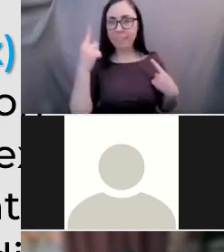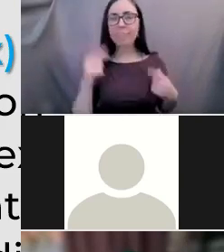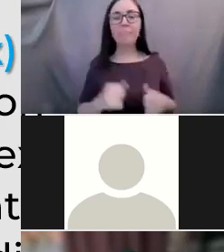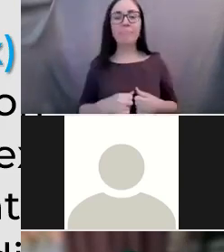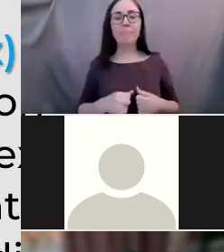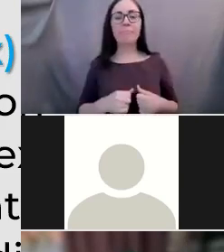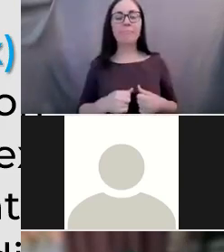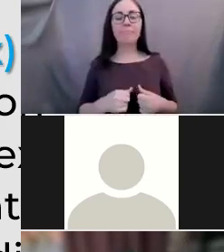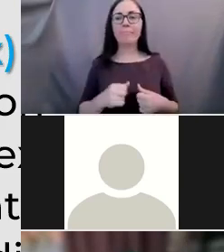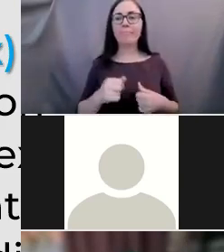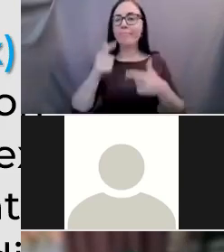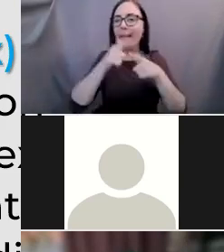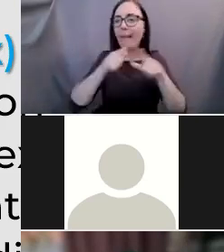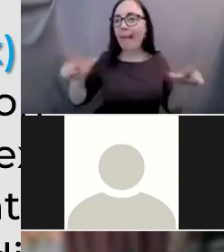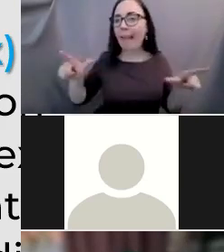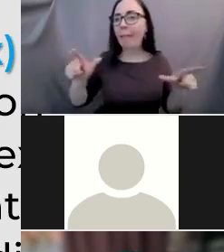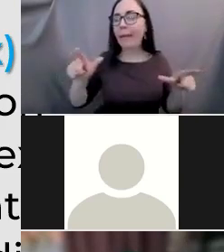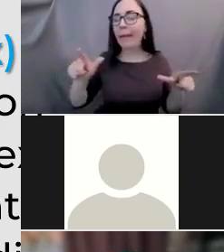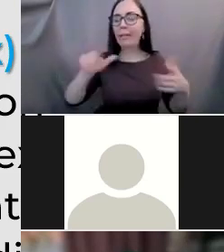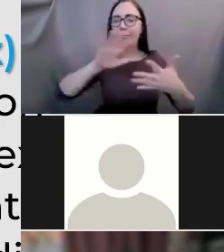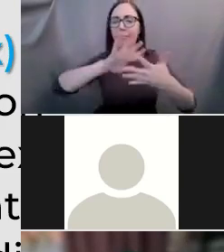language and abstract thought,